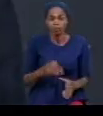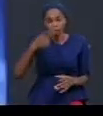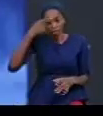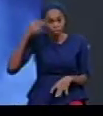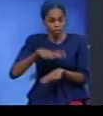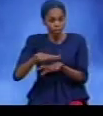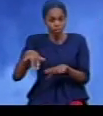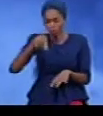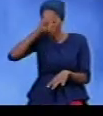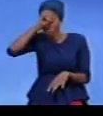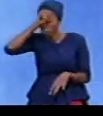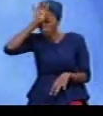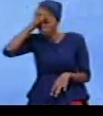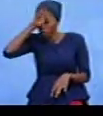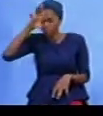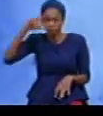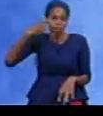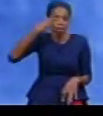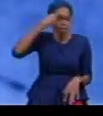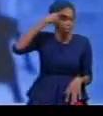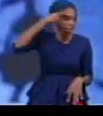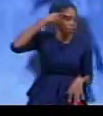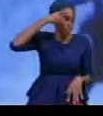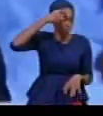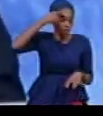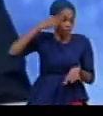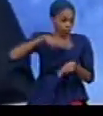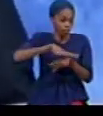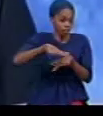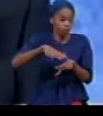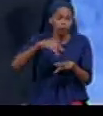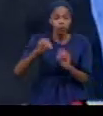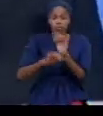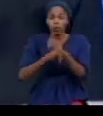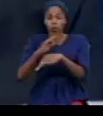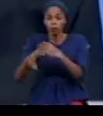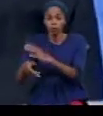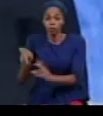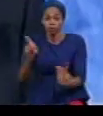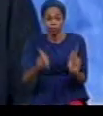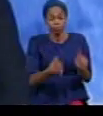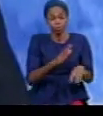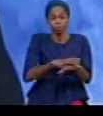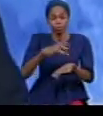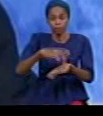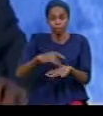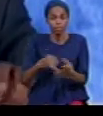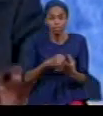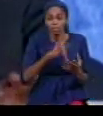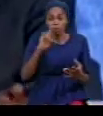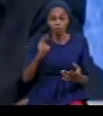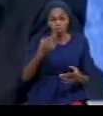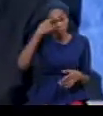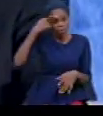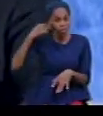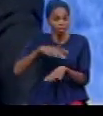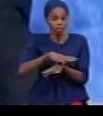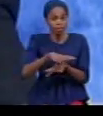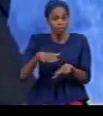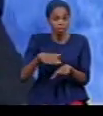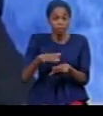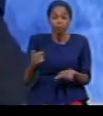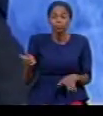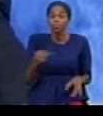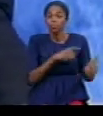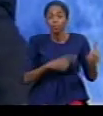the shadow of all those people on earth is only their shadow. The Lord will not allow